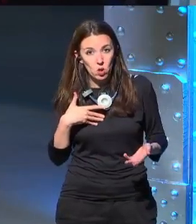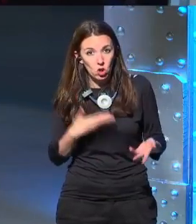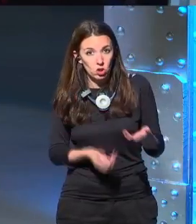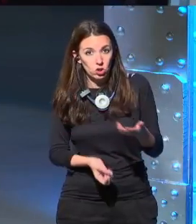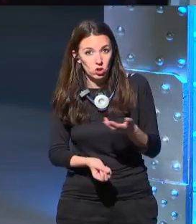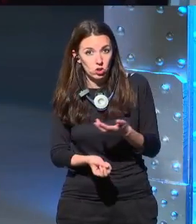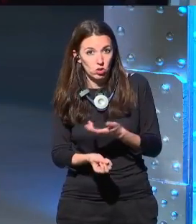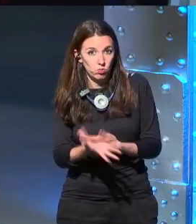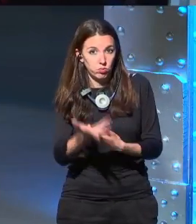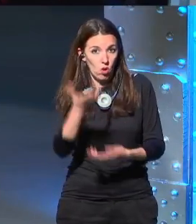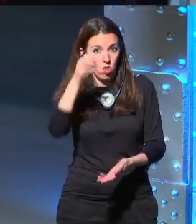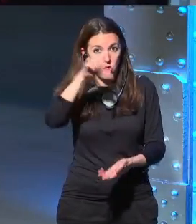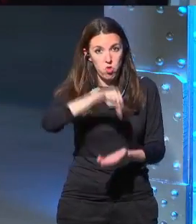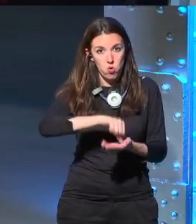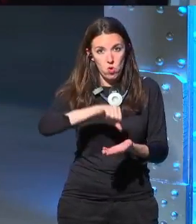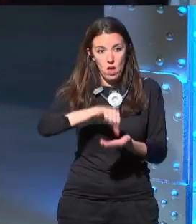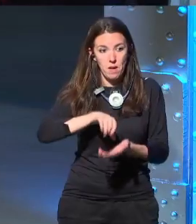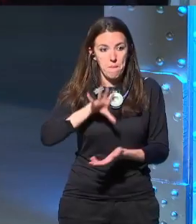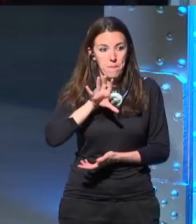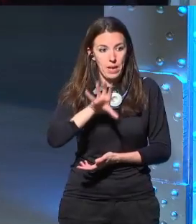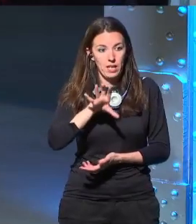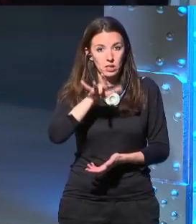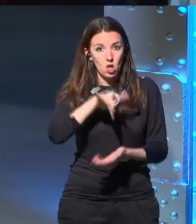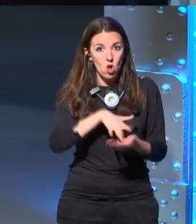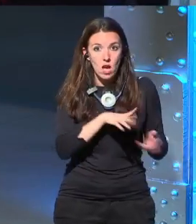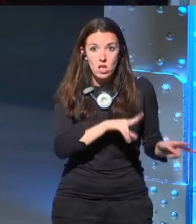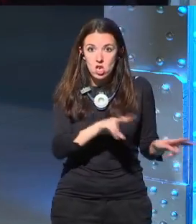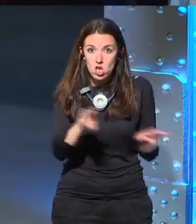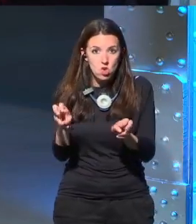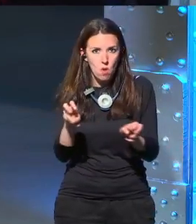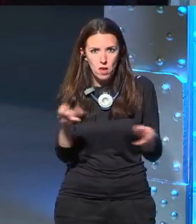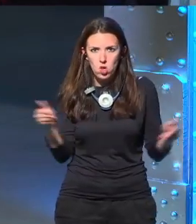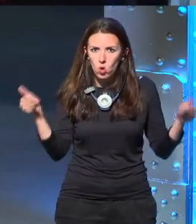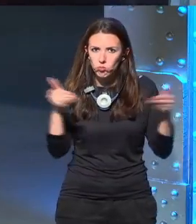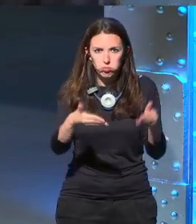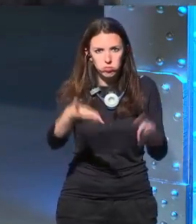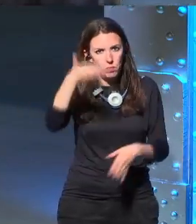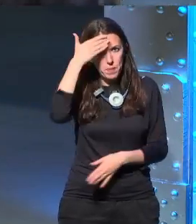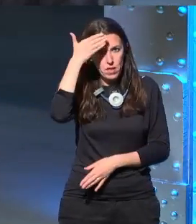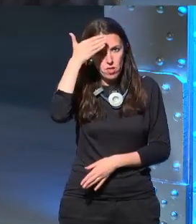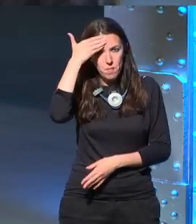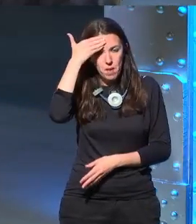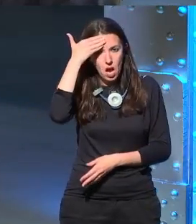want to generate cities or countries where innovation is